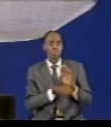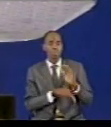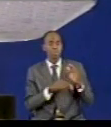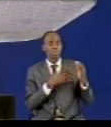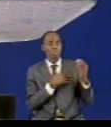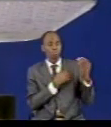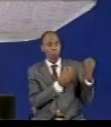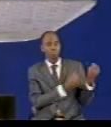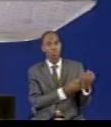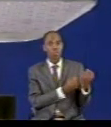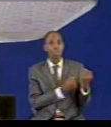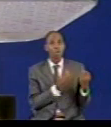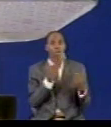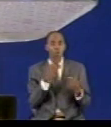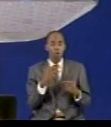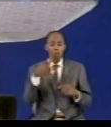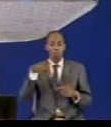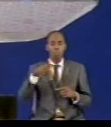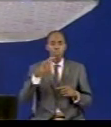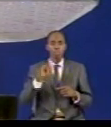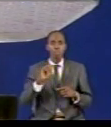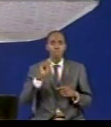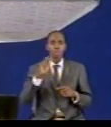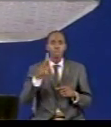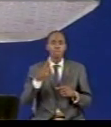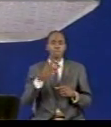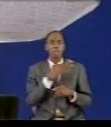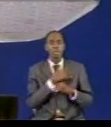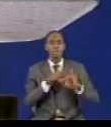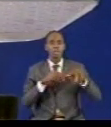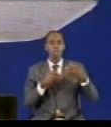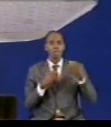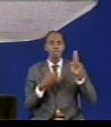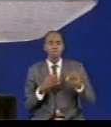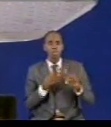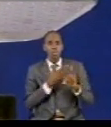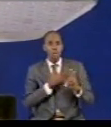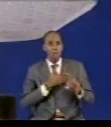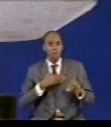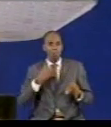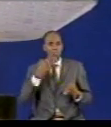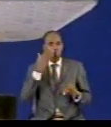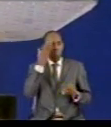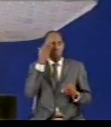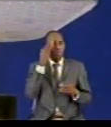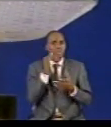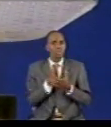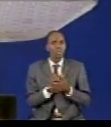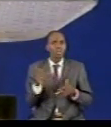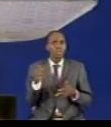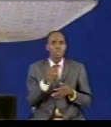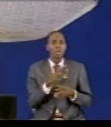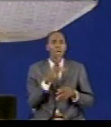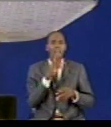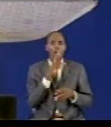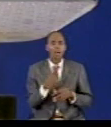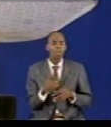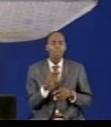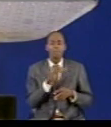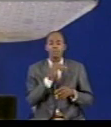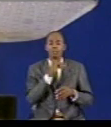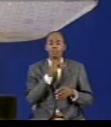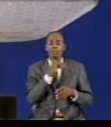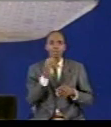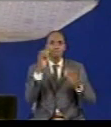John, and perceived that they had been, or they were unlearned and ignorant men,